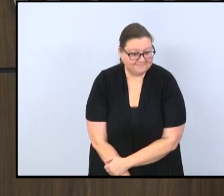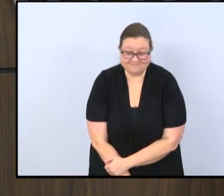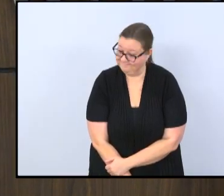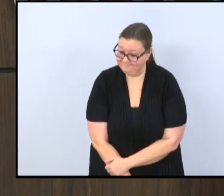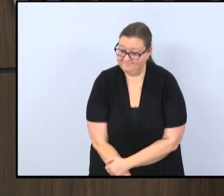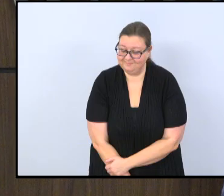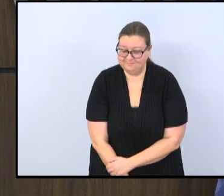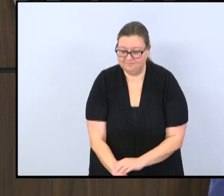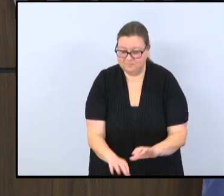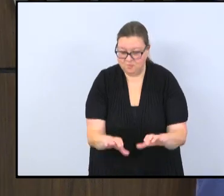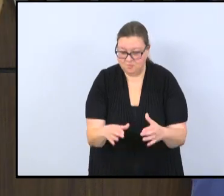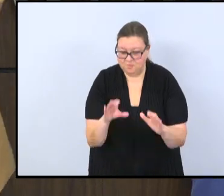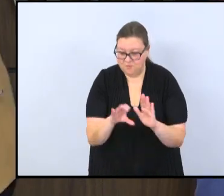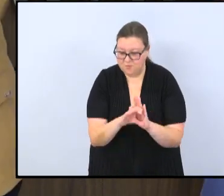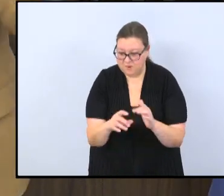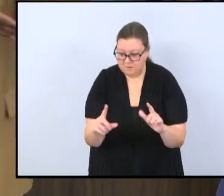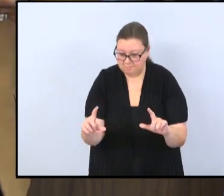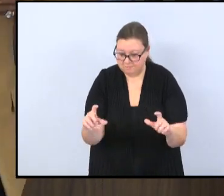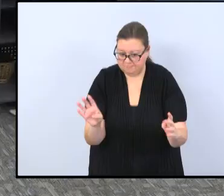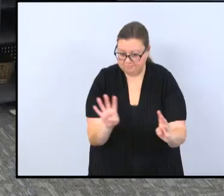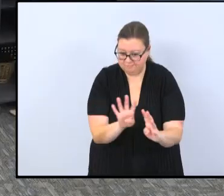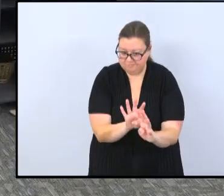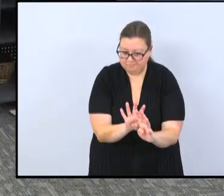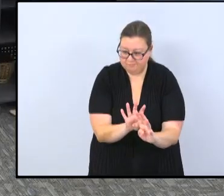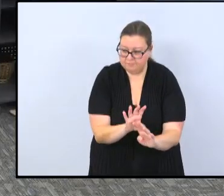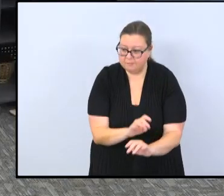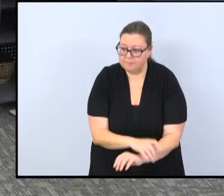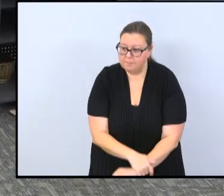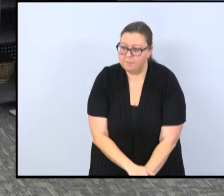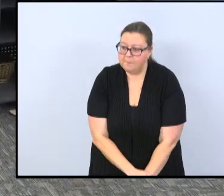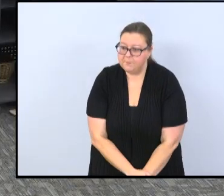We're going to do a group photo, please. If you could move in, gentlemen.